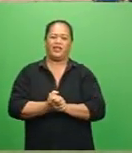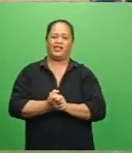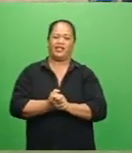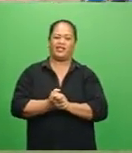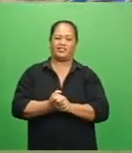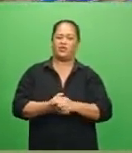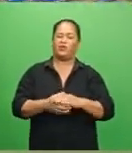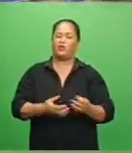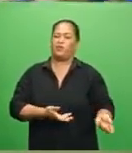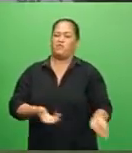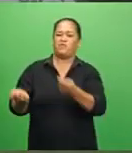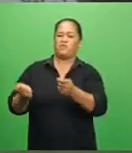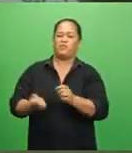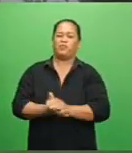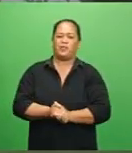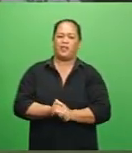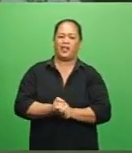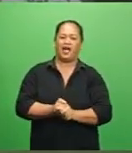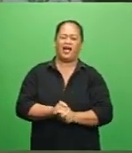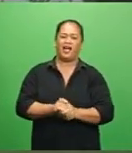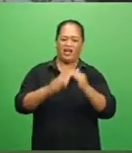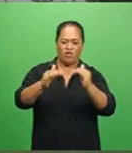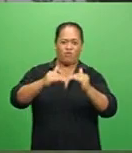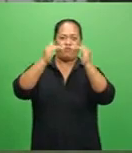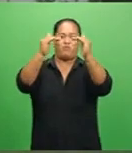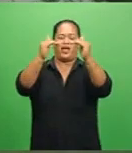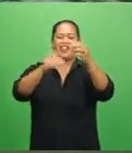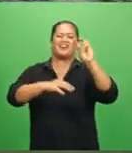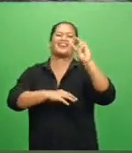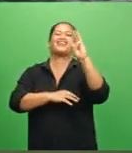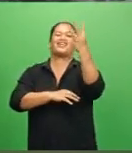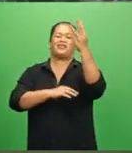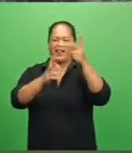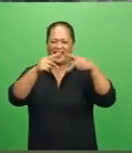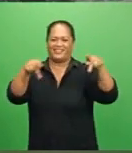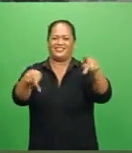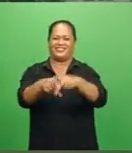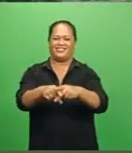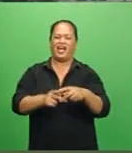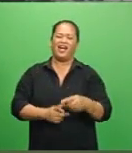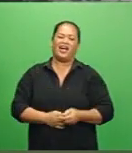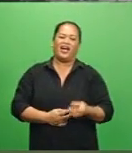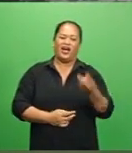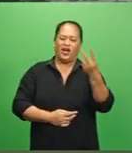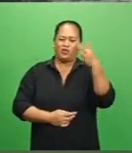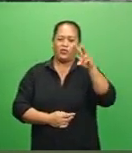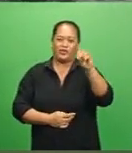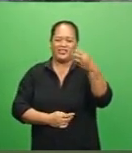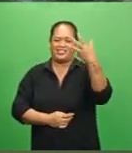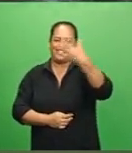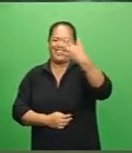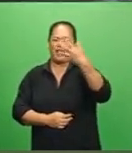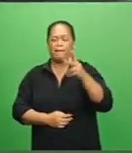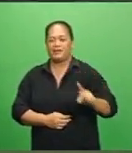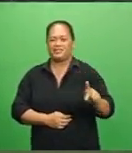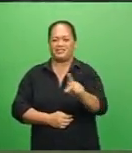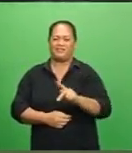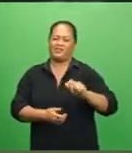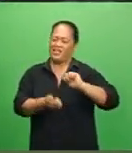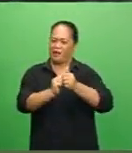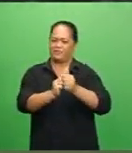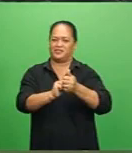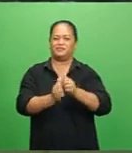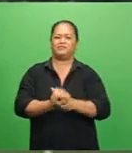currently ranked 3rd after scooping the bronze medal in the 2019 Pacific Games. President Tevita Mau